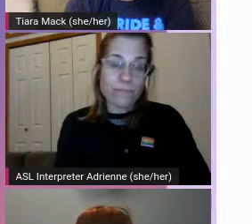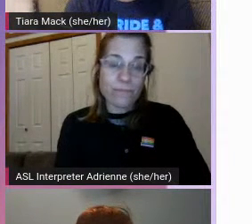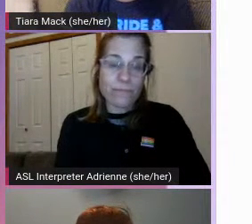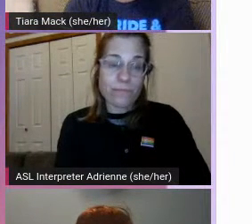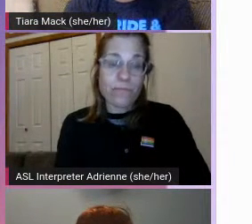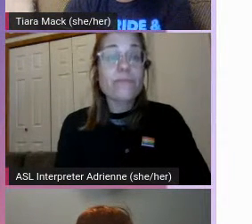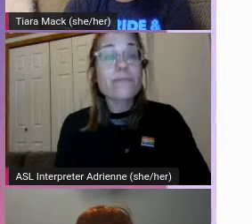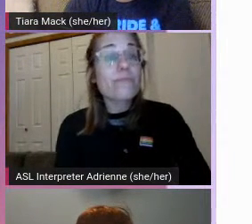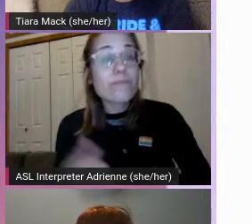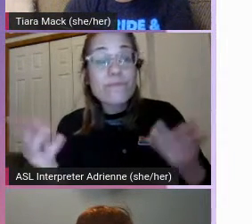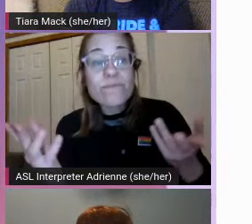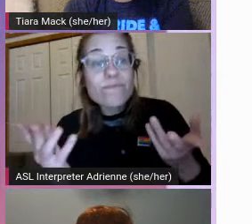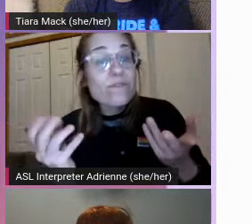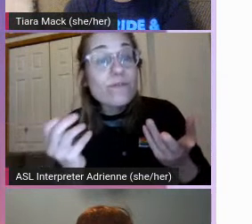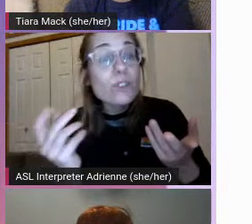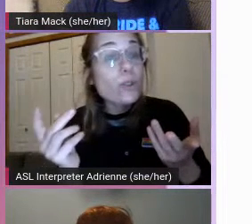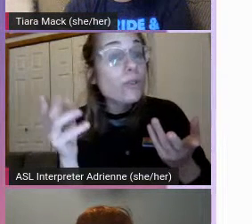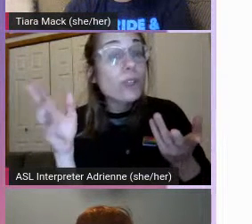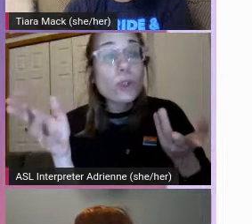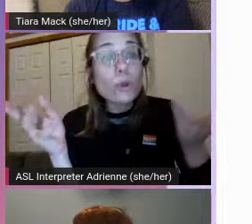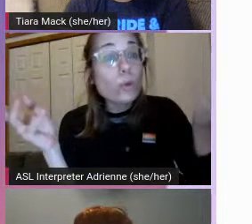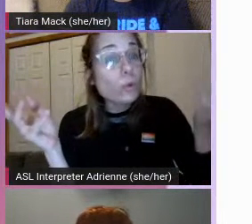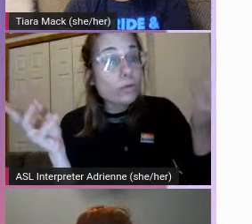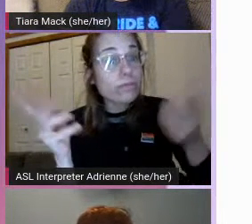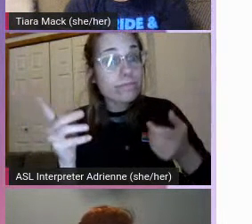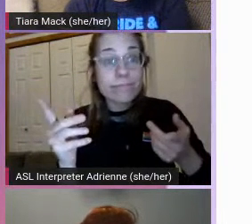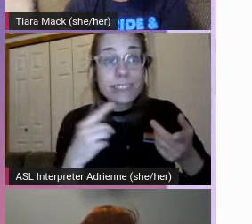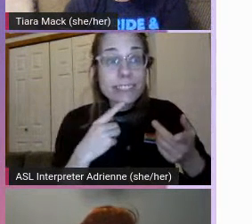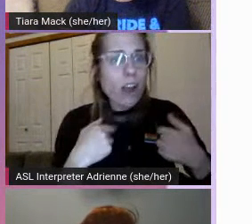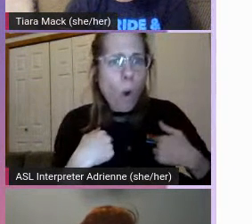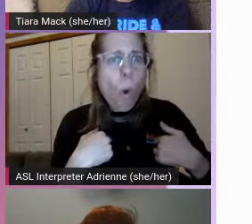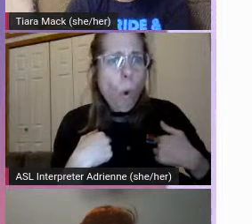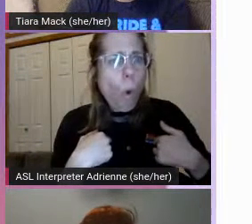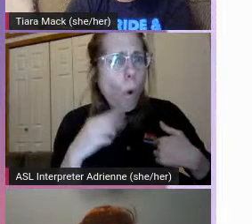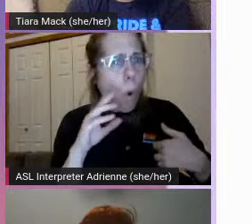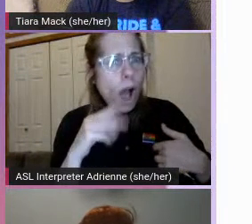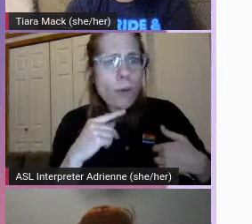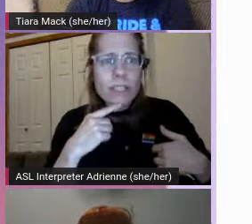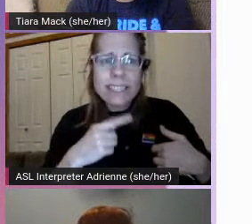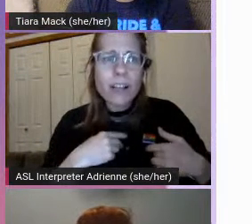We'd love to get a few folks to commit to telling their story.